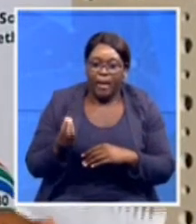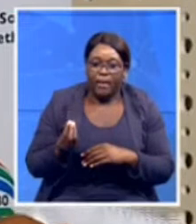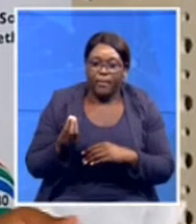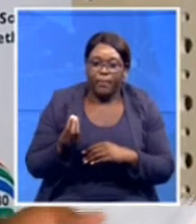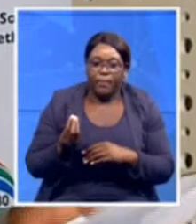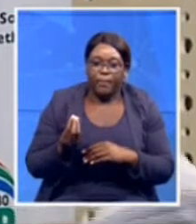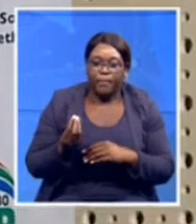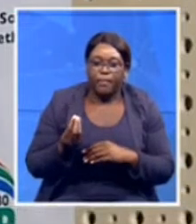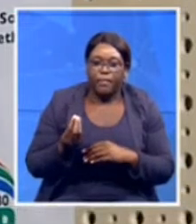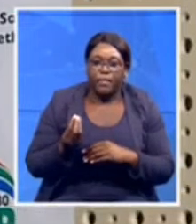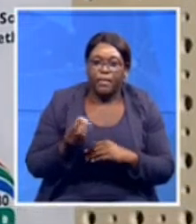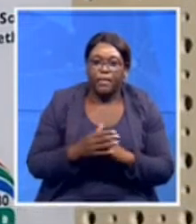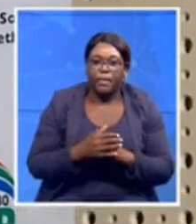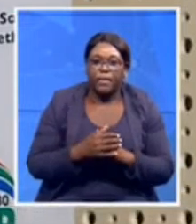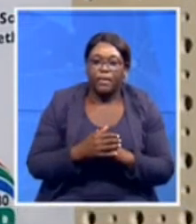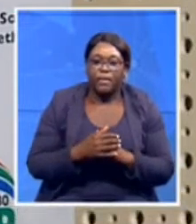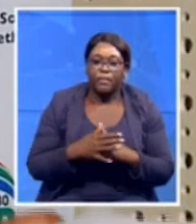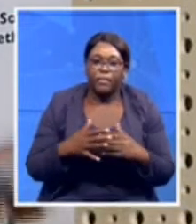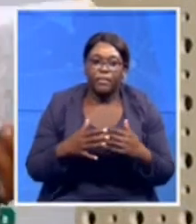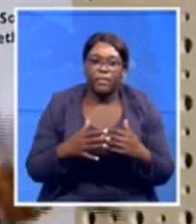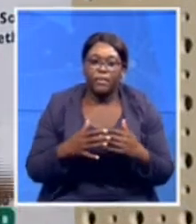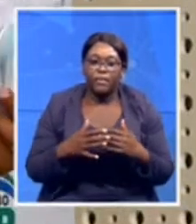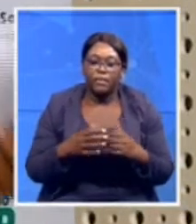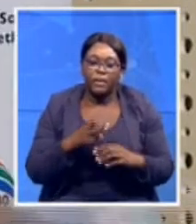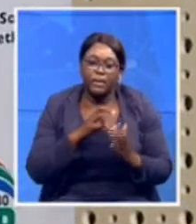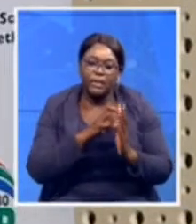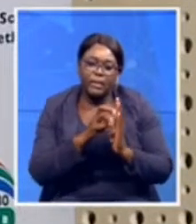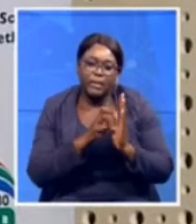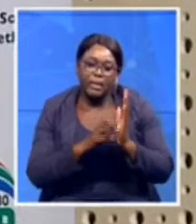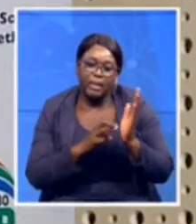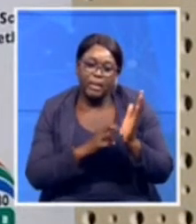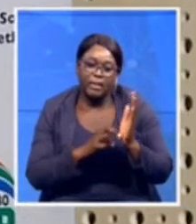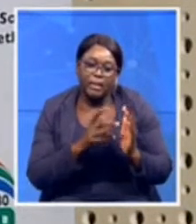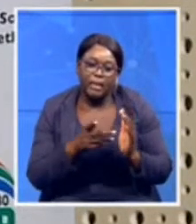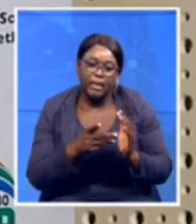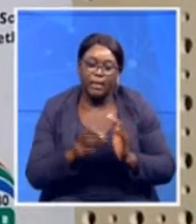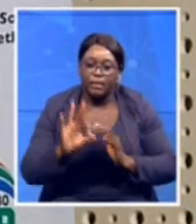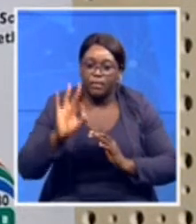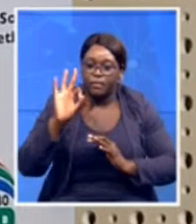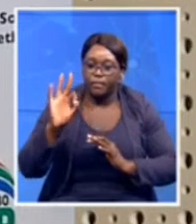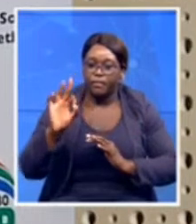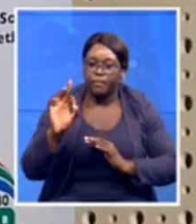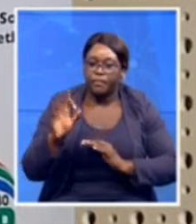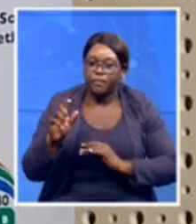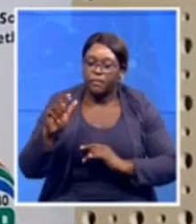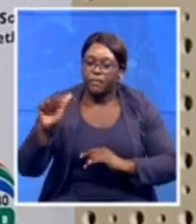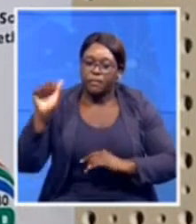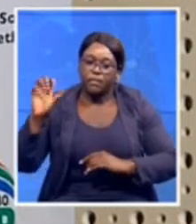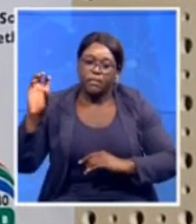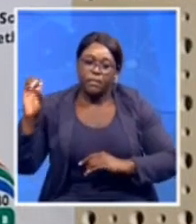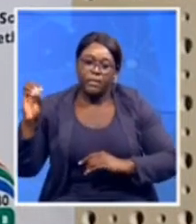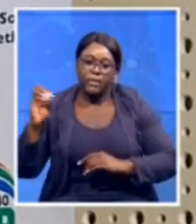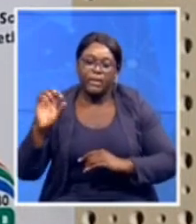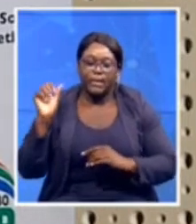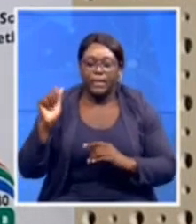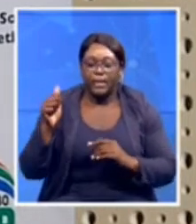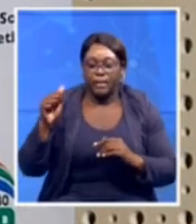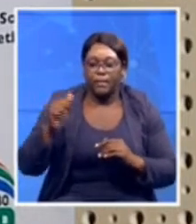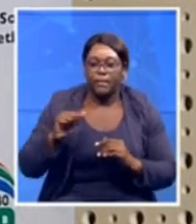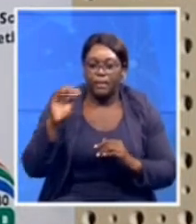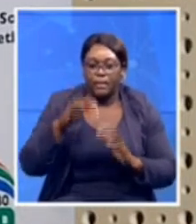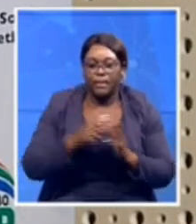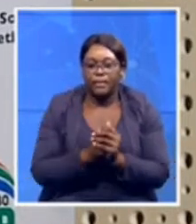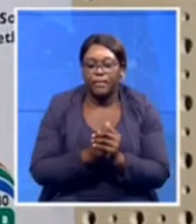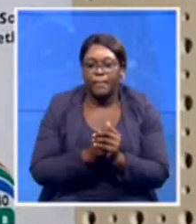regulating this industry 360 degrees. They started to engage in a thorough process. They're still doing it now to ensure that they've got